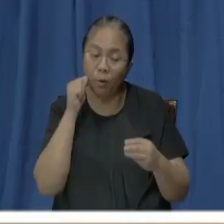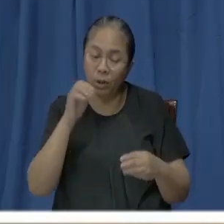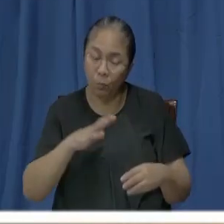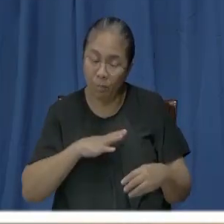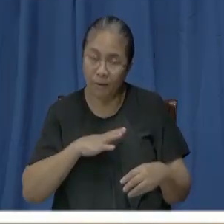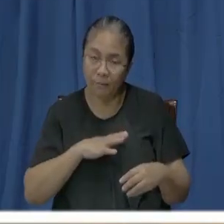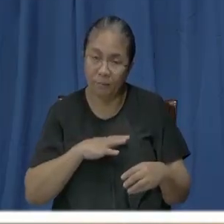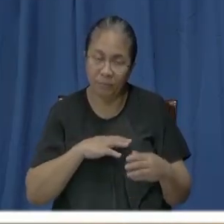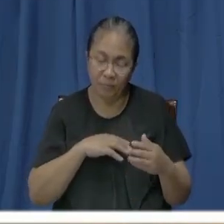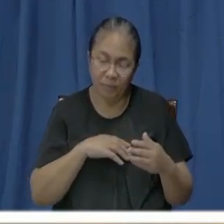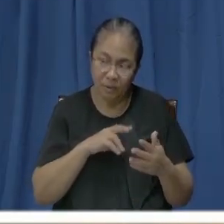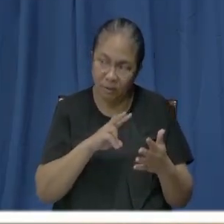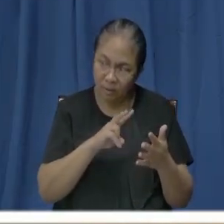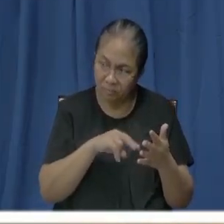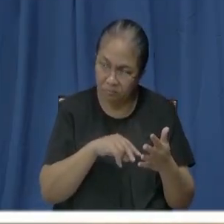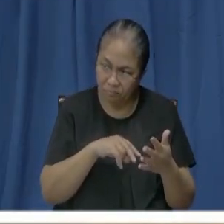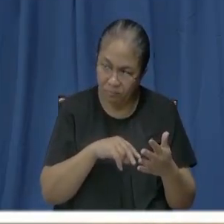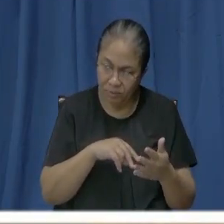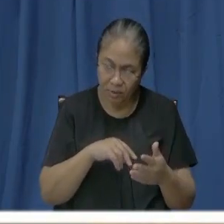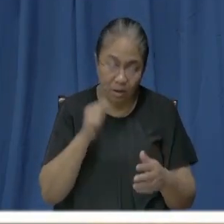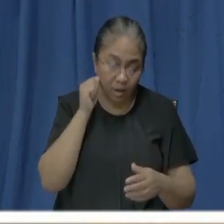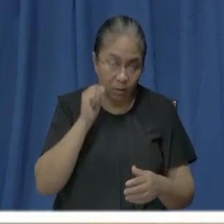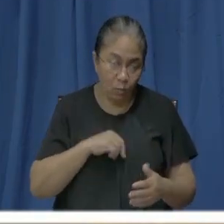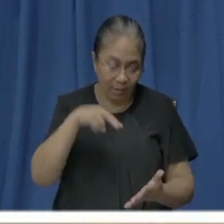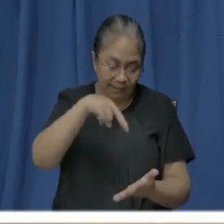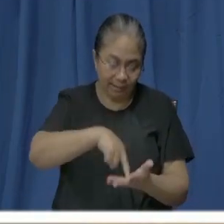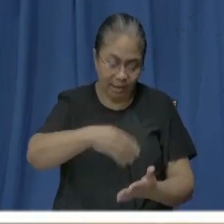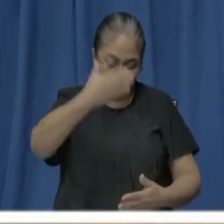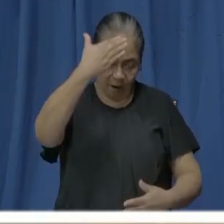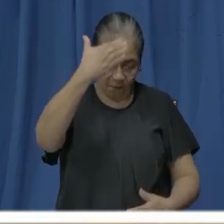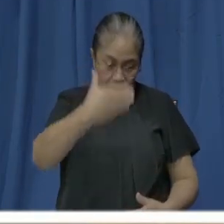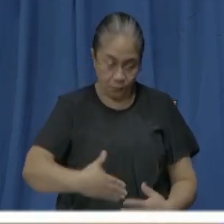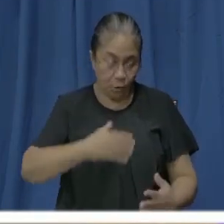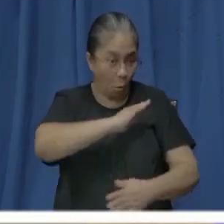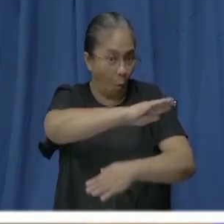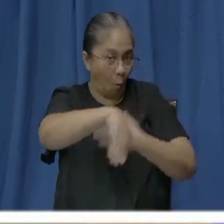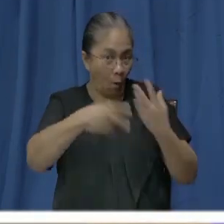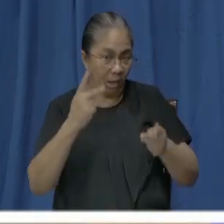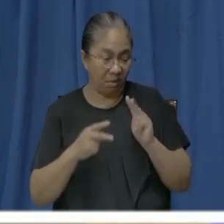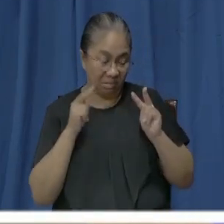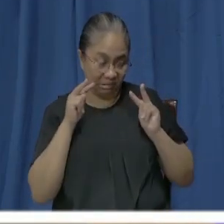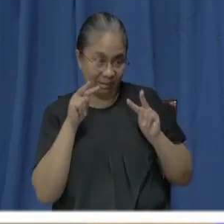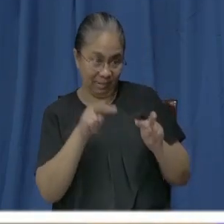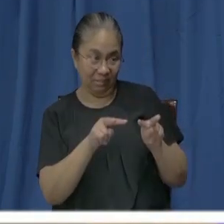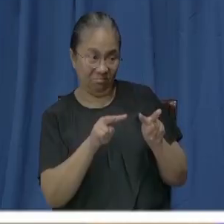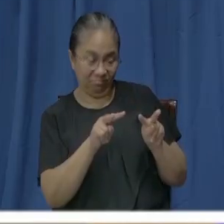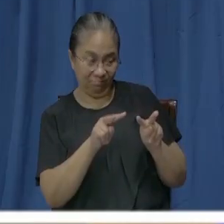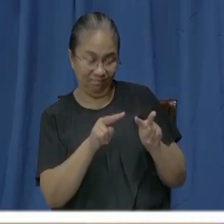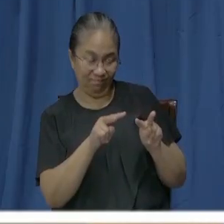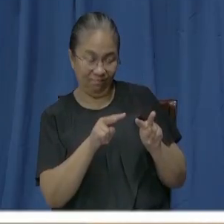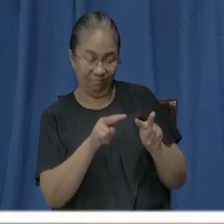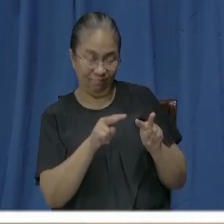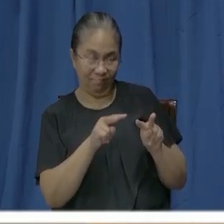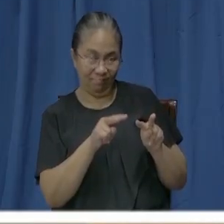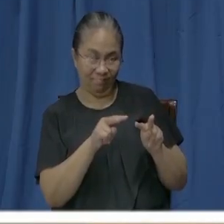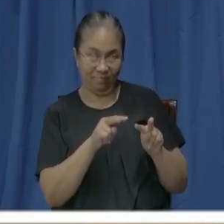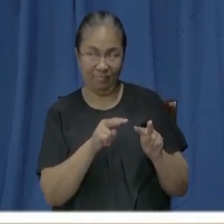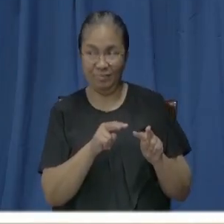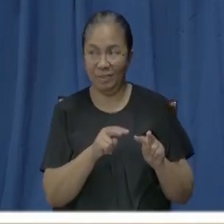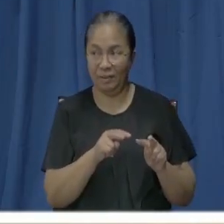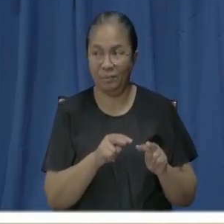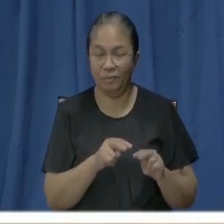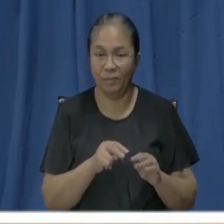They made her stand in the center, in full view of everyone. Well, because adultery